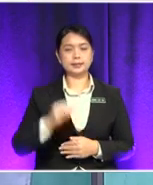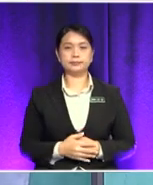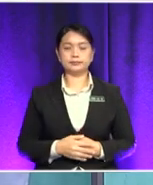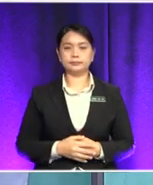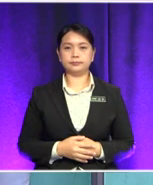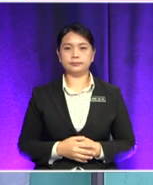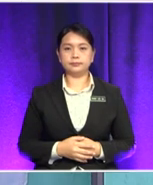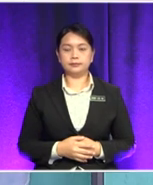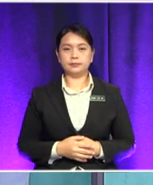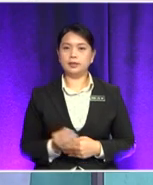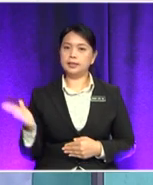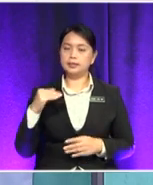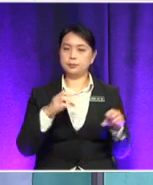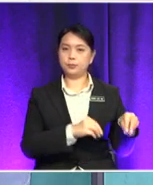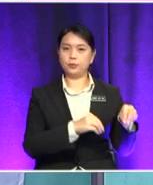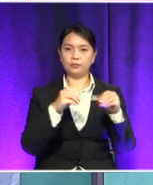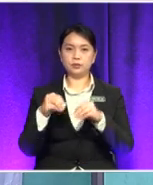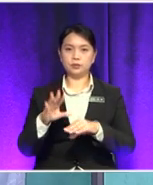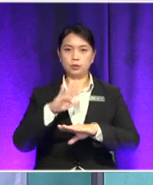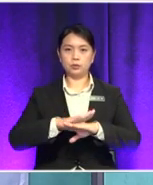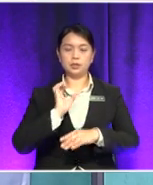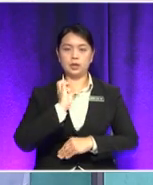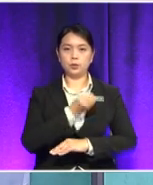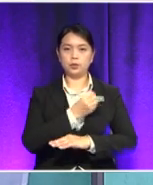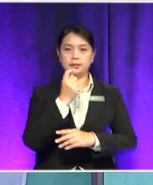writing sub-skill. So let us move on to our task.